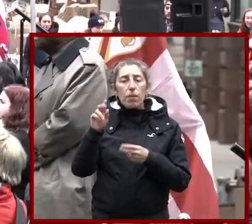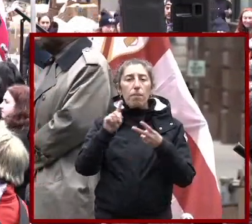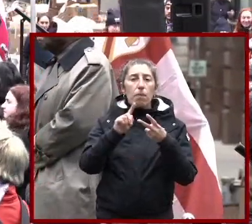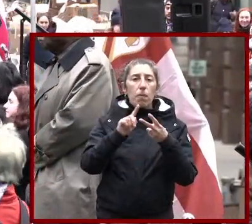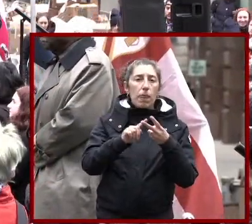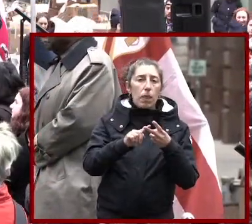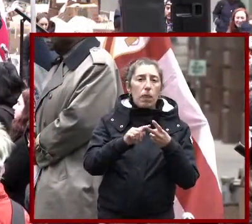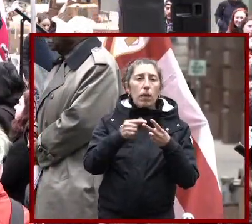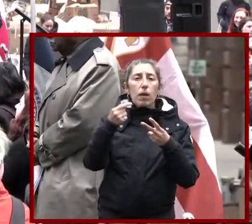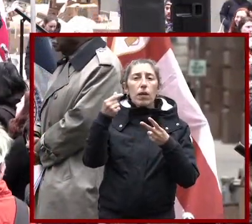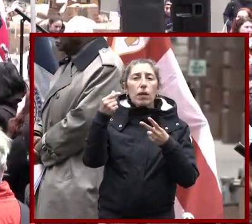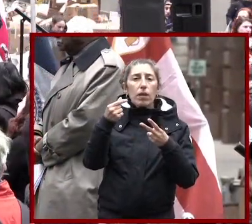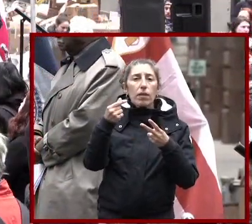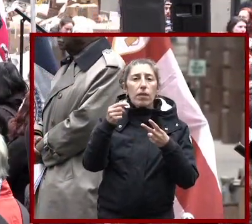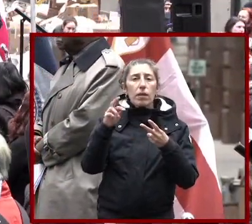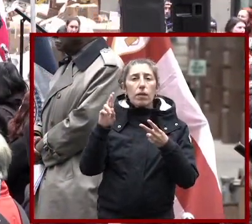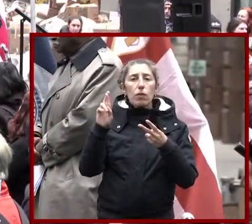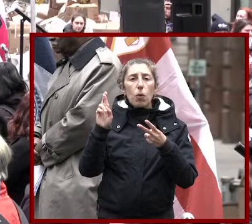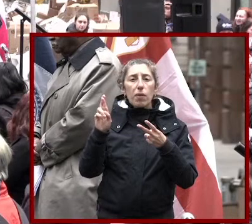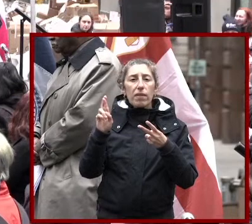Gussie Rosenfeld,